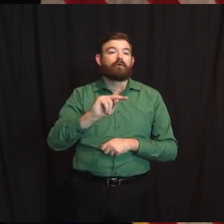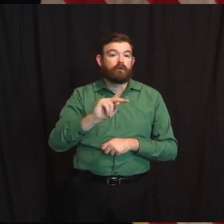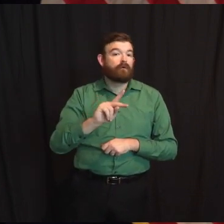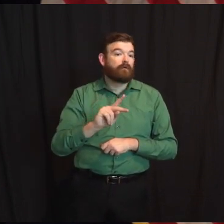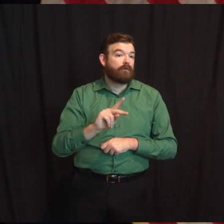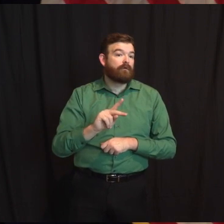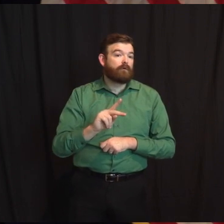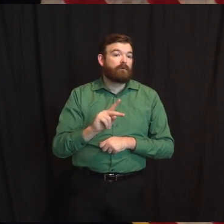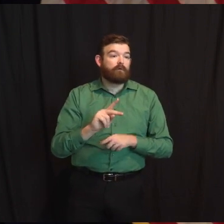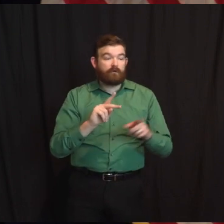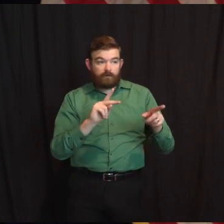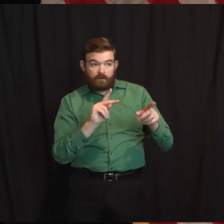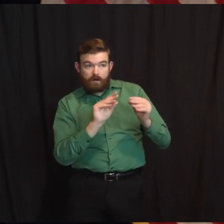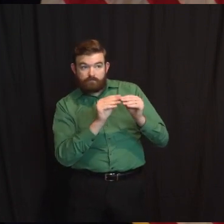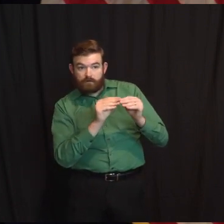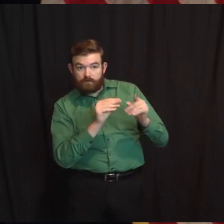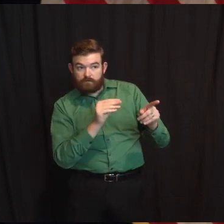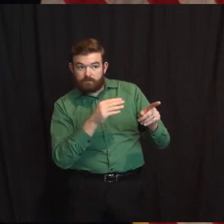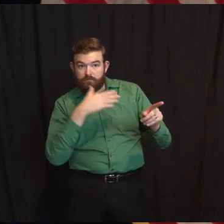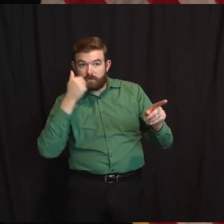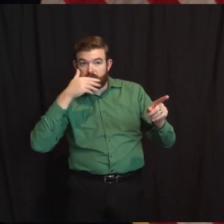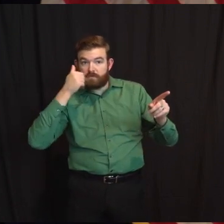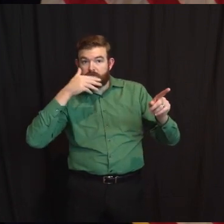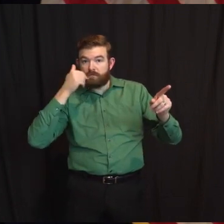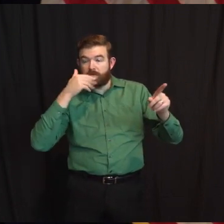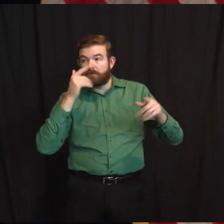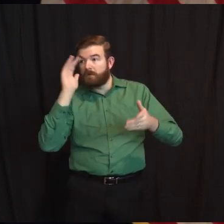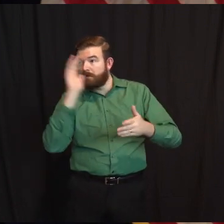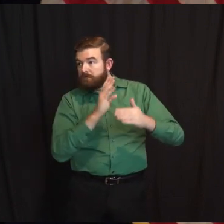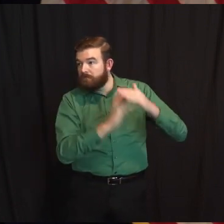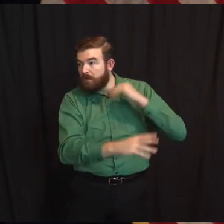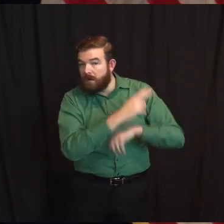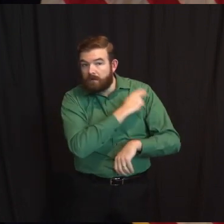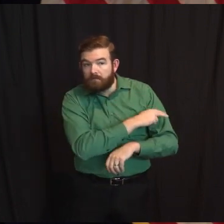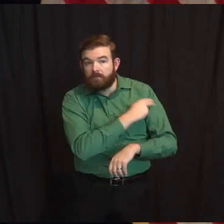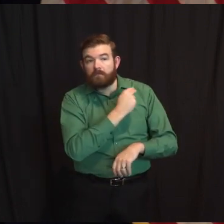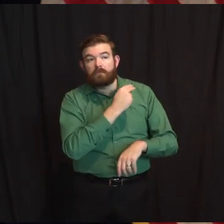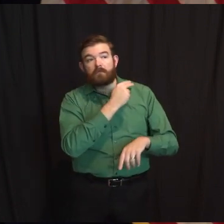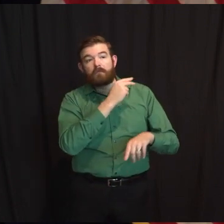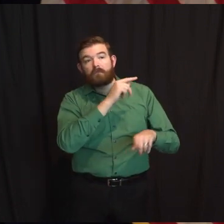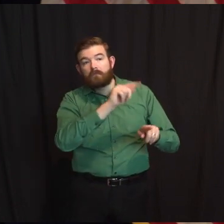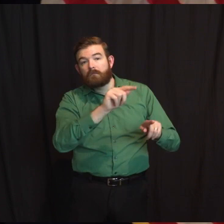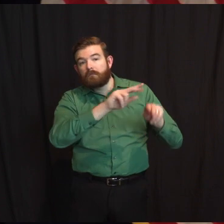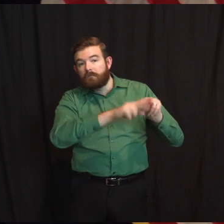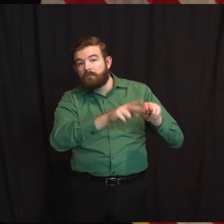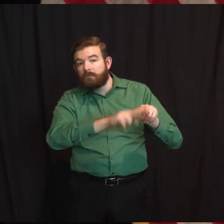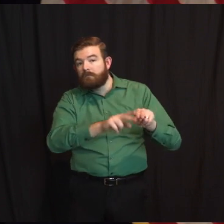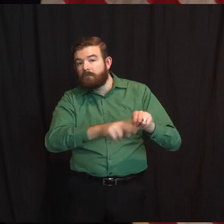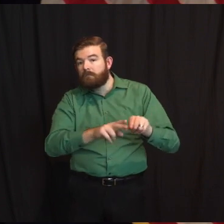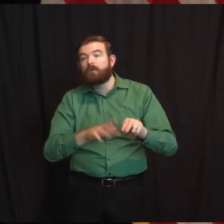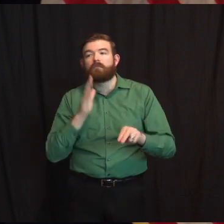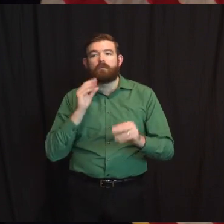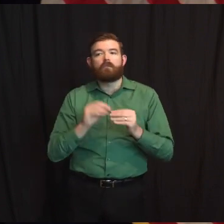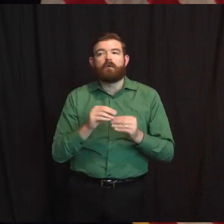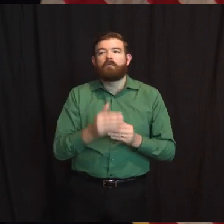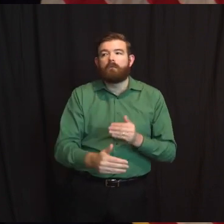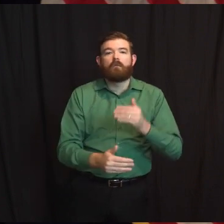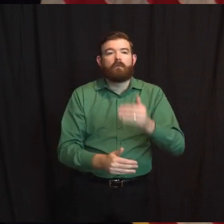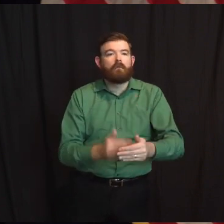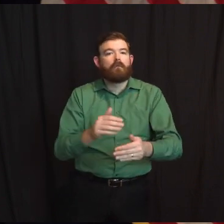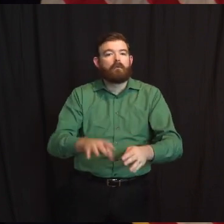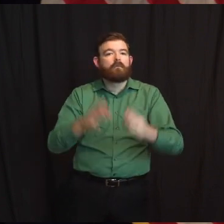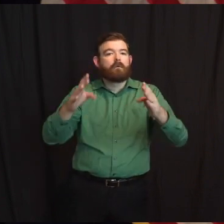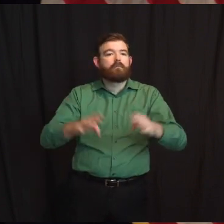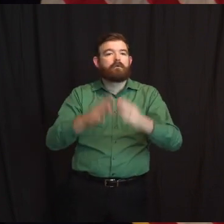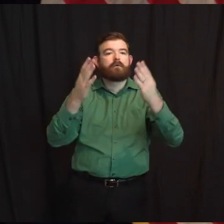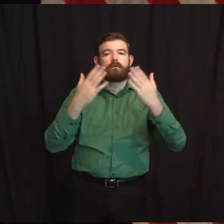better, we're under consideration now, and we'll take more steps. And I just want to thank everybody